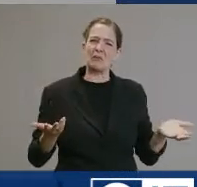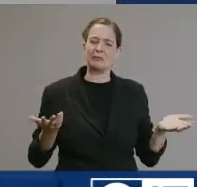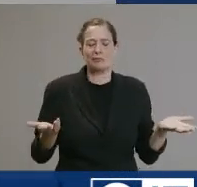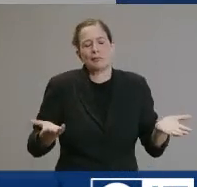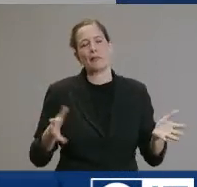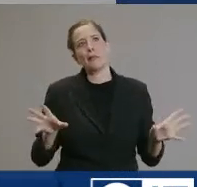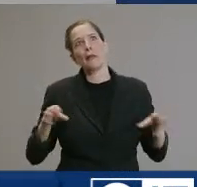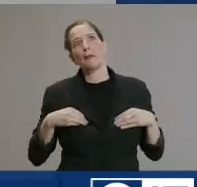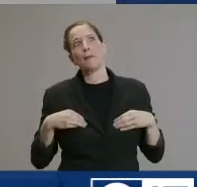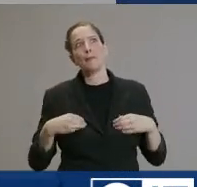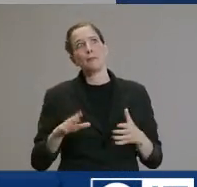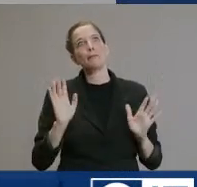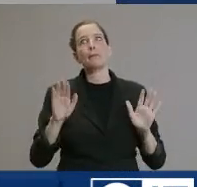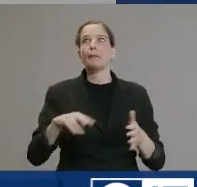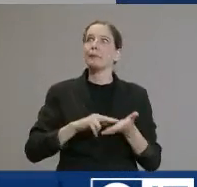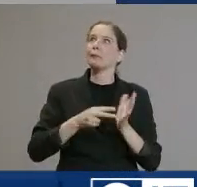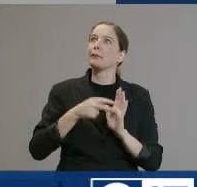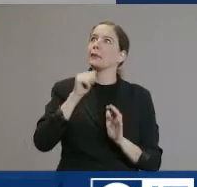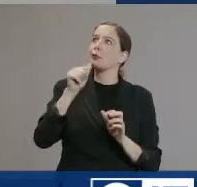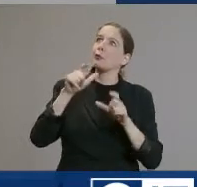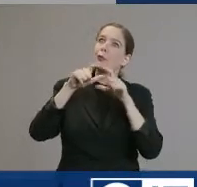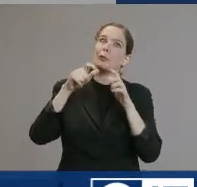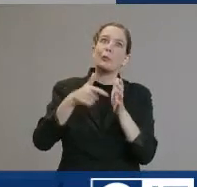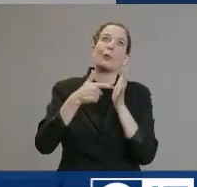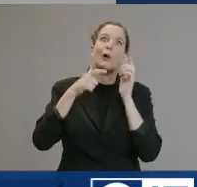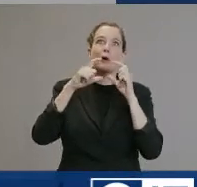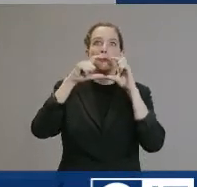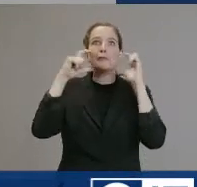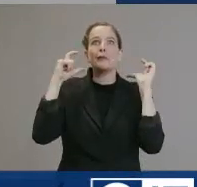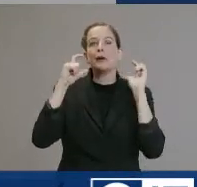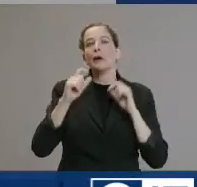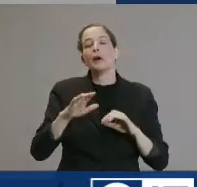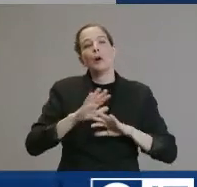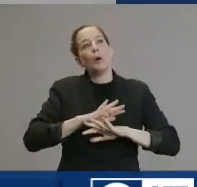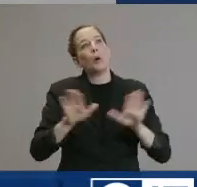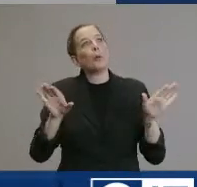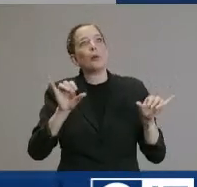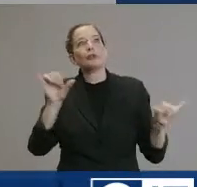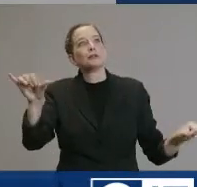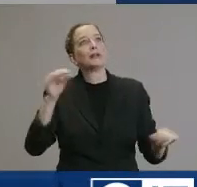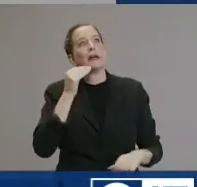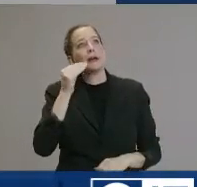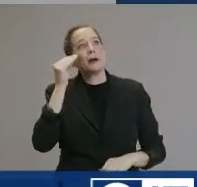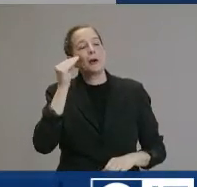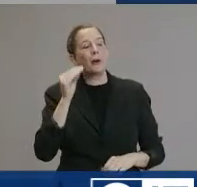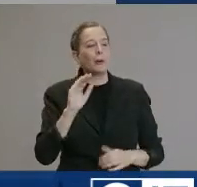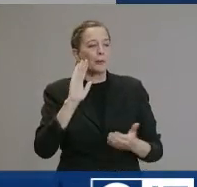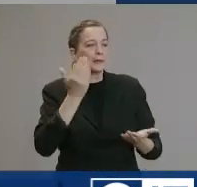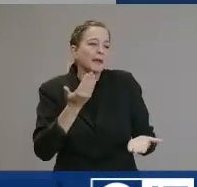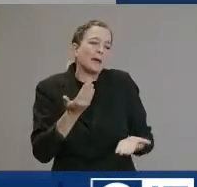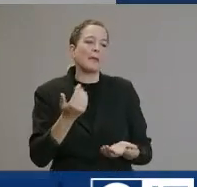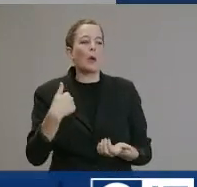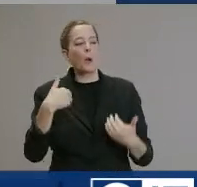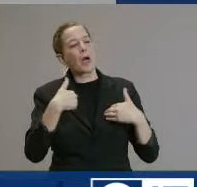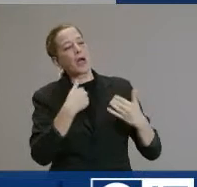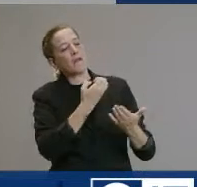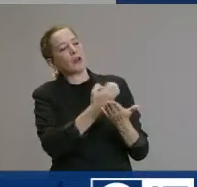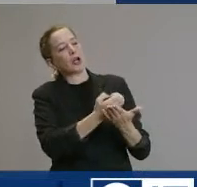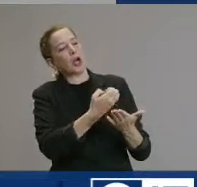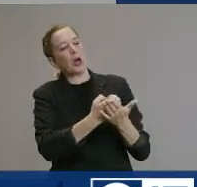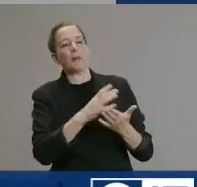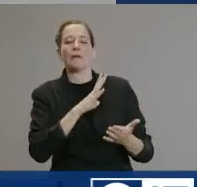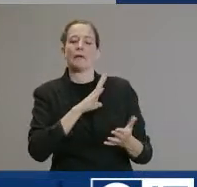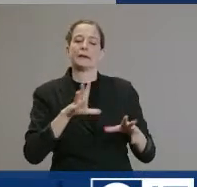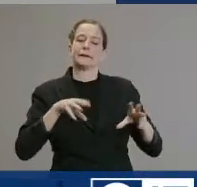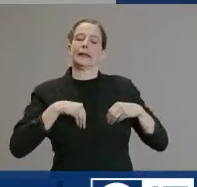go back to stay at home. It sounds like you've given up and just said, well, we got the economy, so we'll just live with it. Howie, nothing